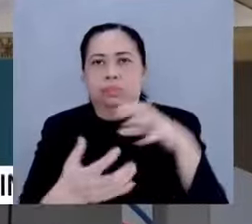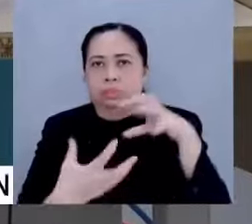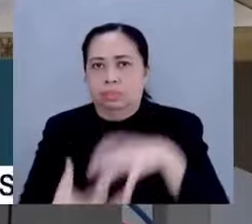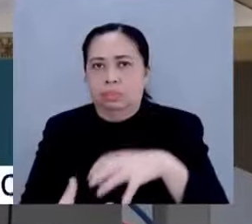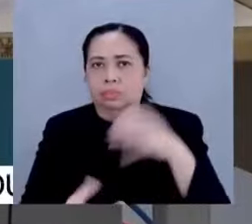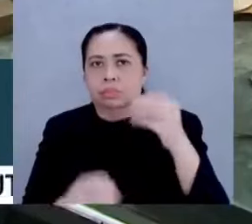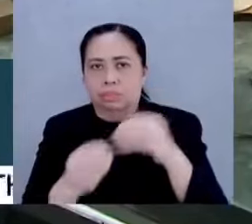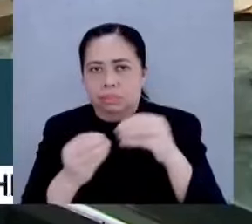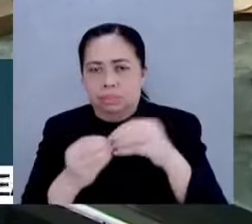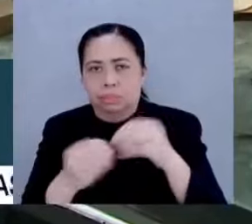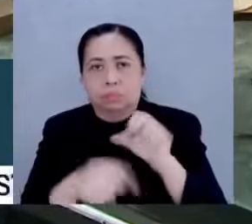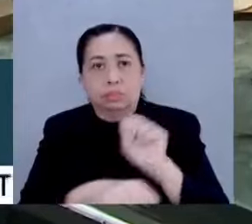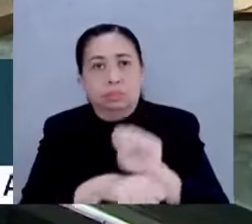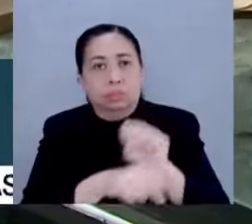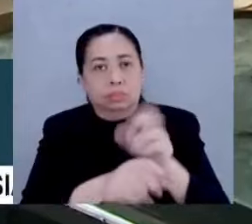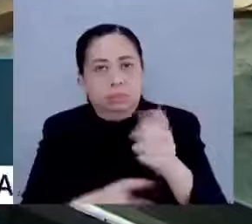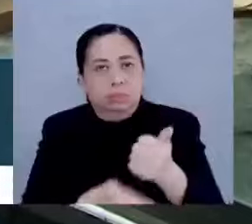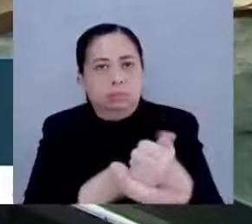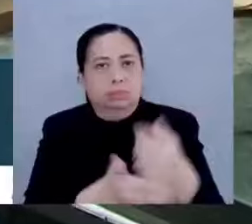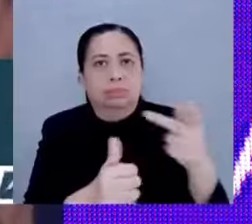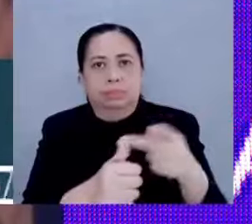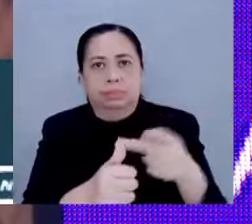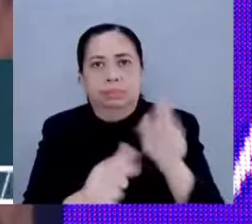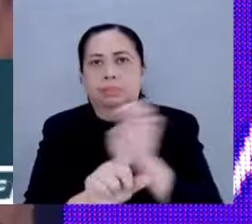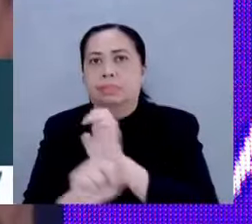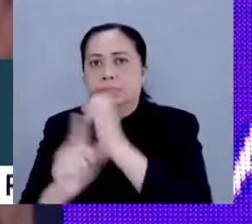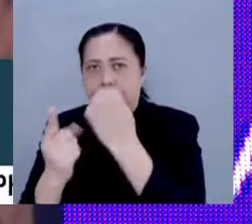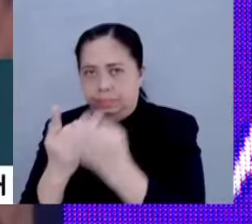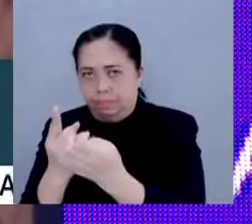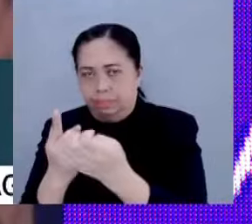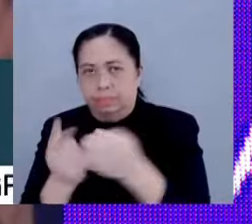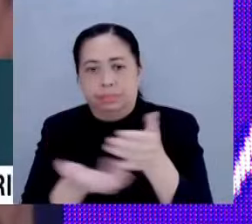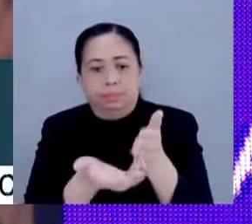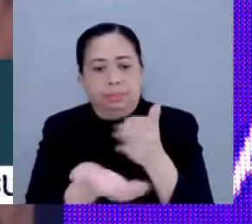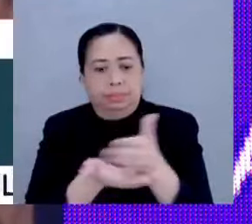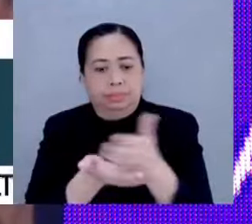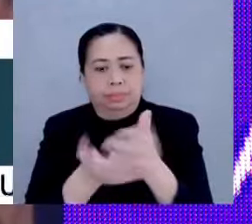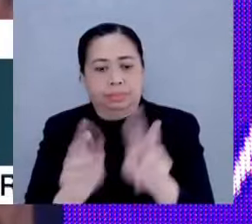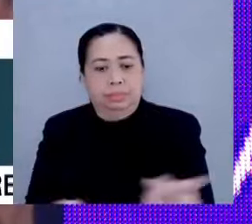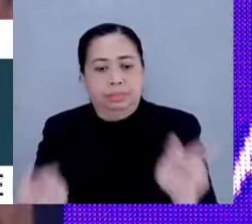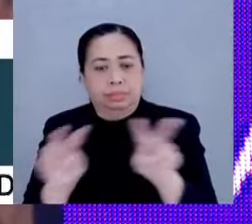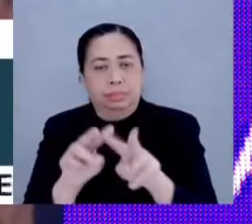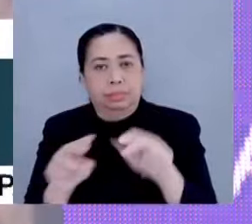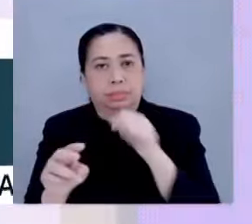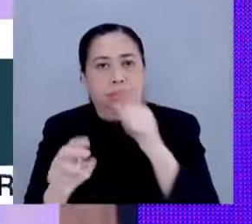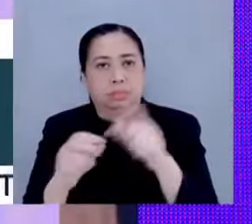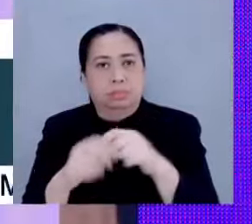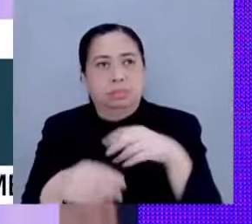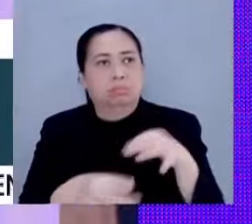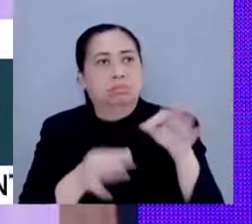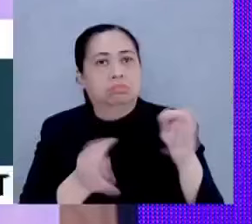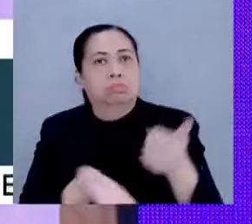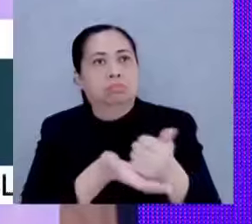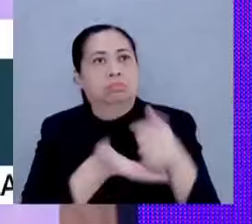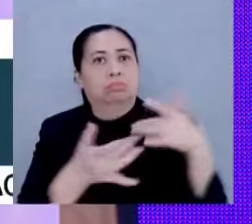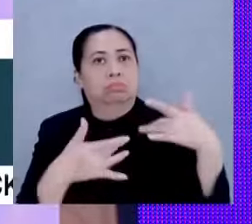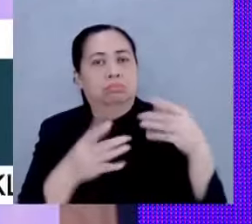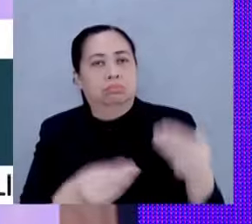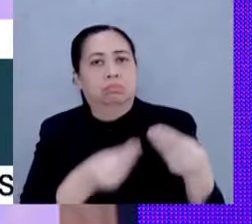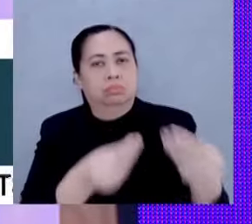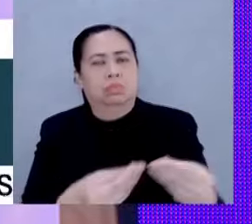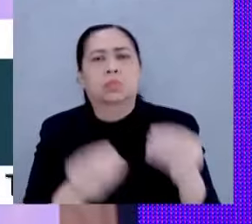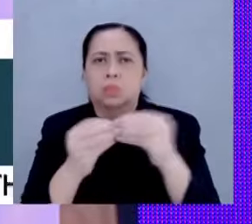in employees and prioritizing the environment. Shared value goes beyond philanthropy. It calls on us to do more